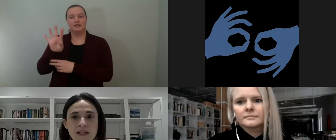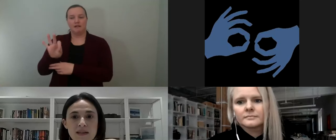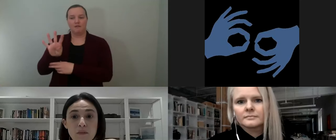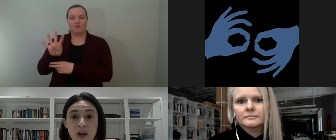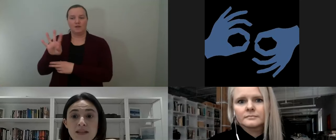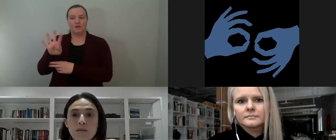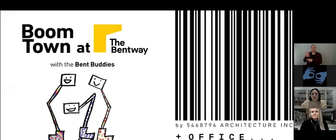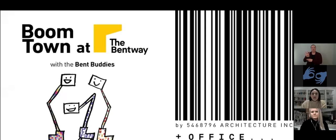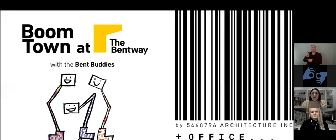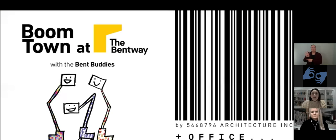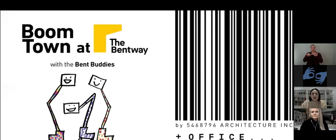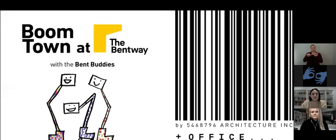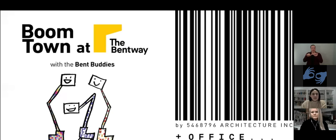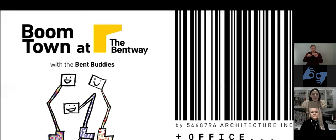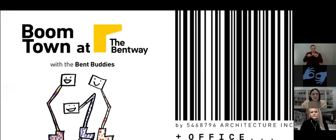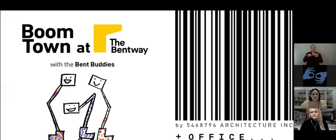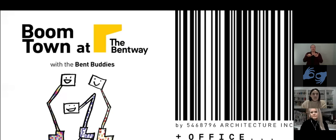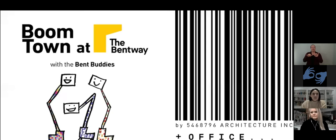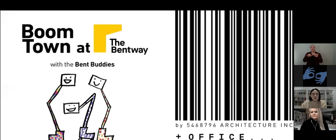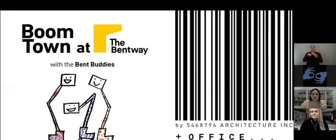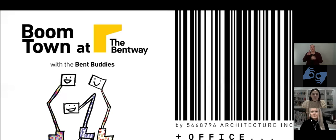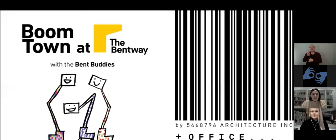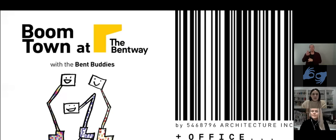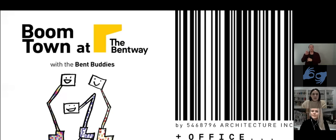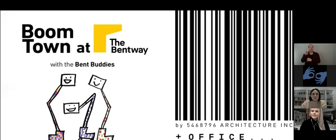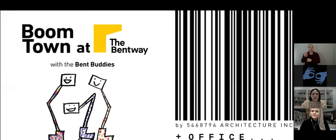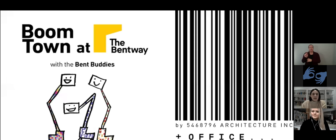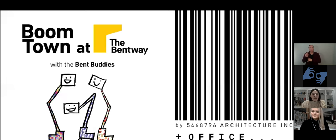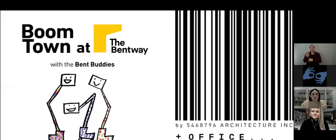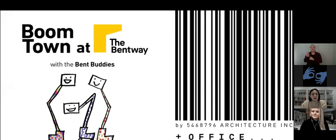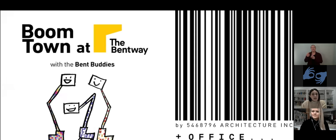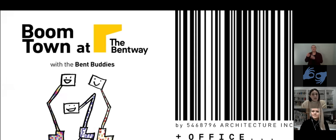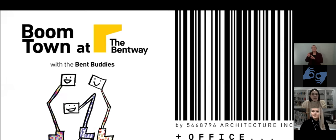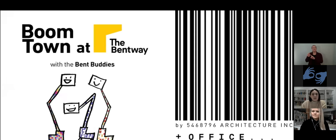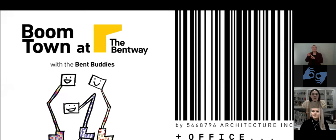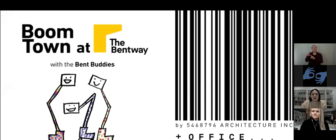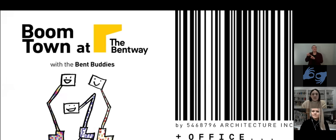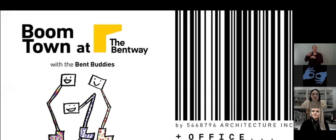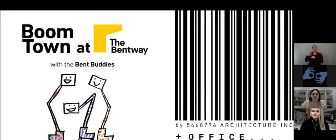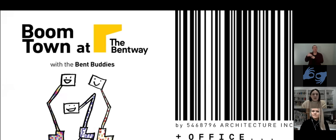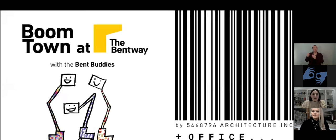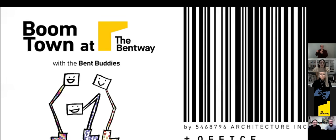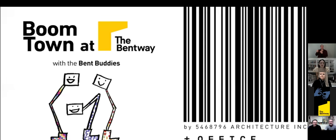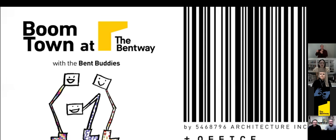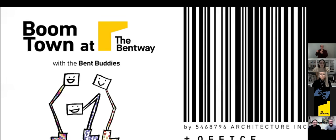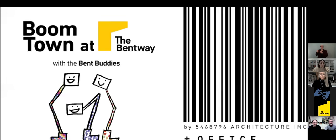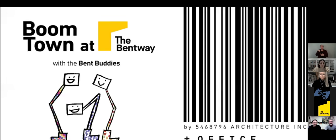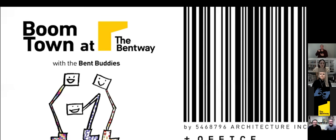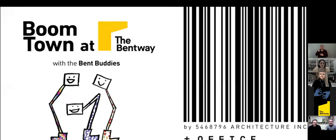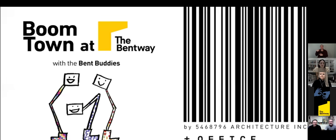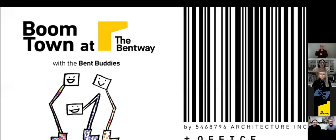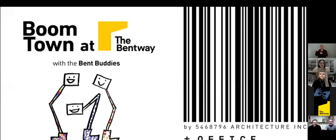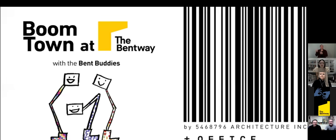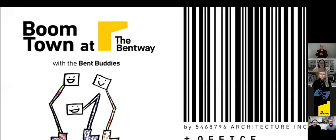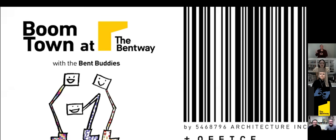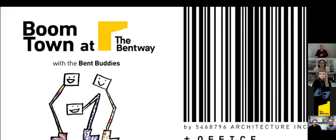by Brandon Burgum of Office in Search of, who's based in Toronto. They're longtime collaborators that are known for the refreshingly